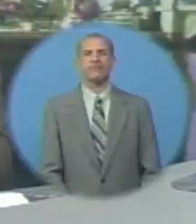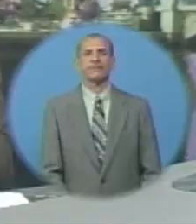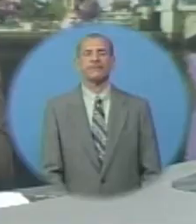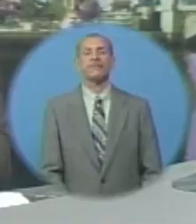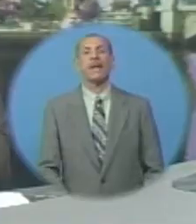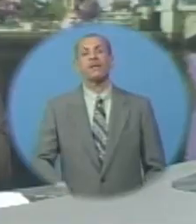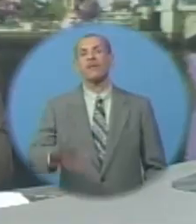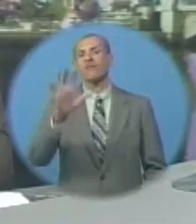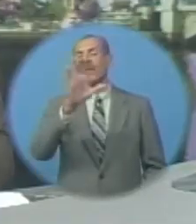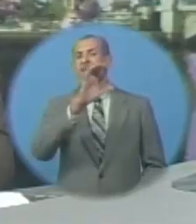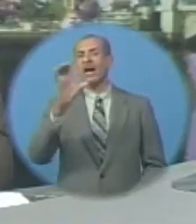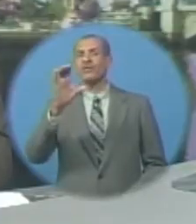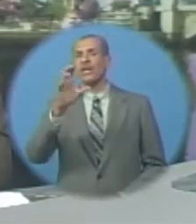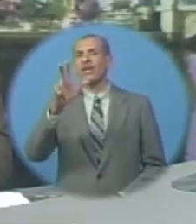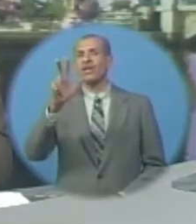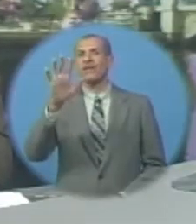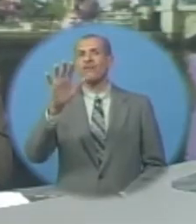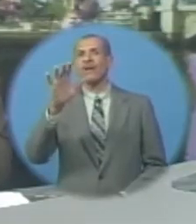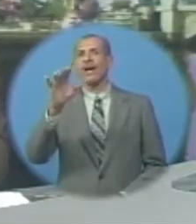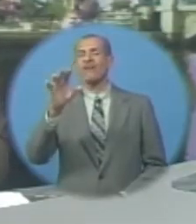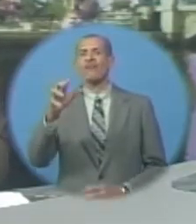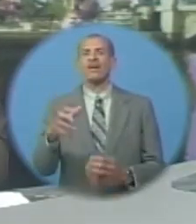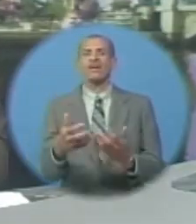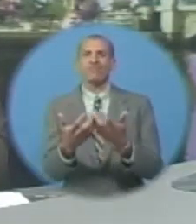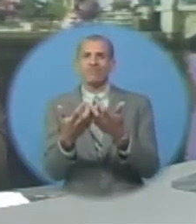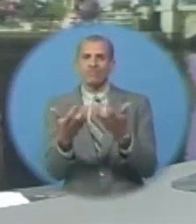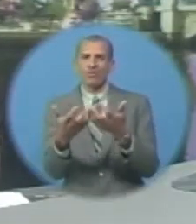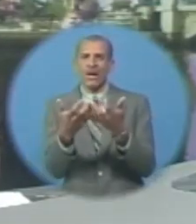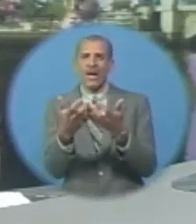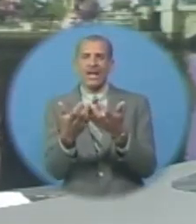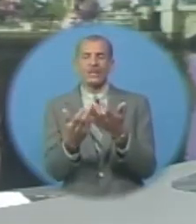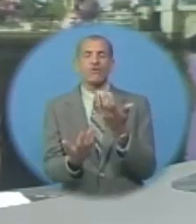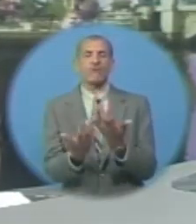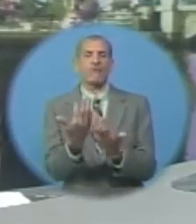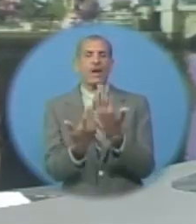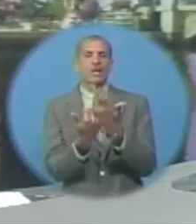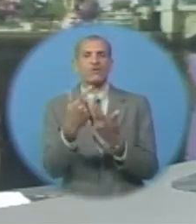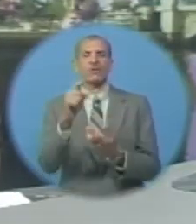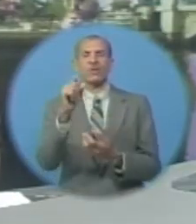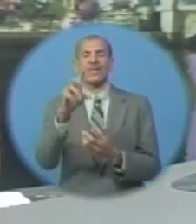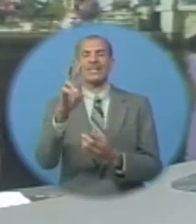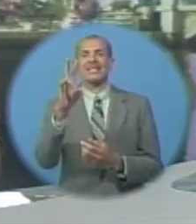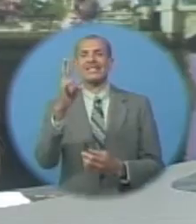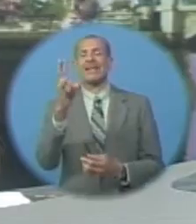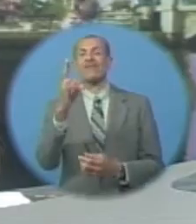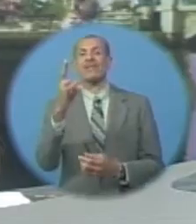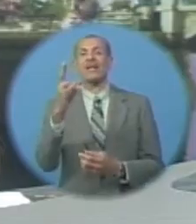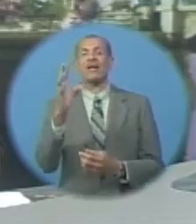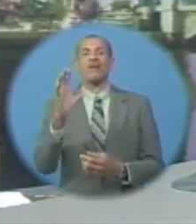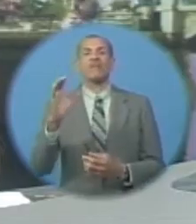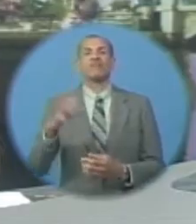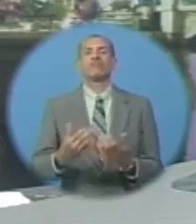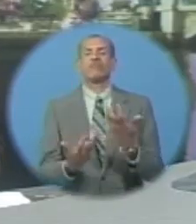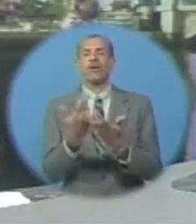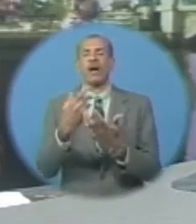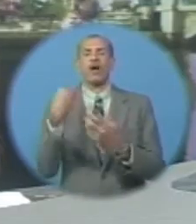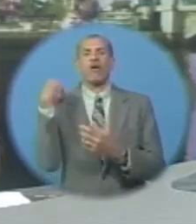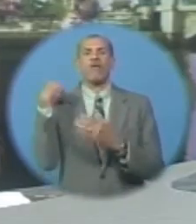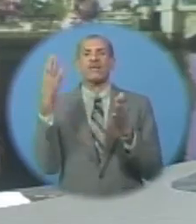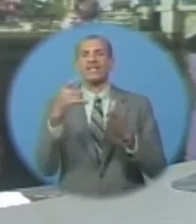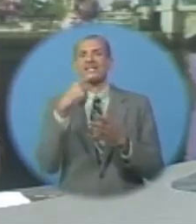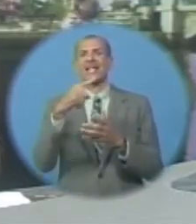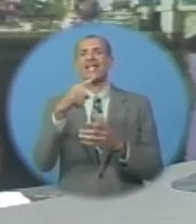Of the 535 grass fires recorded so far for 2017, fire officials say the parish of St. Philip